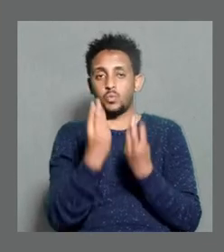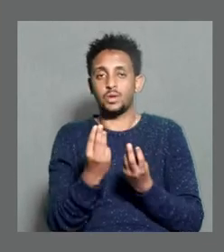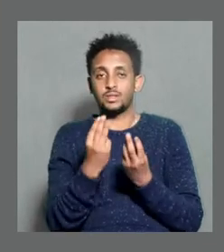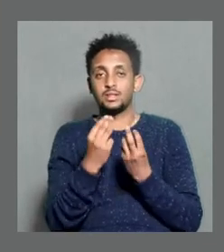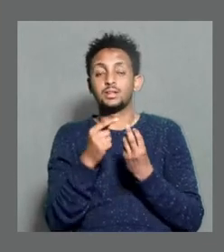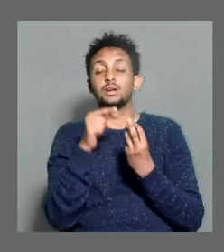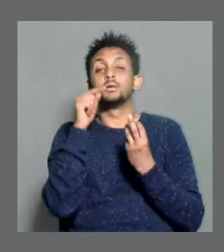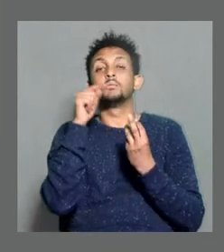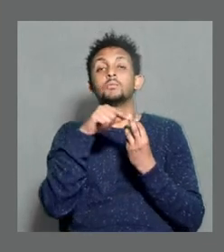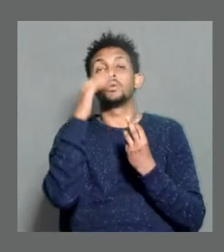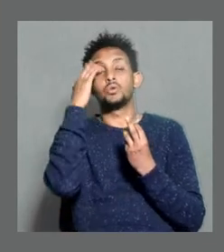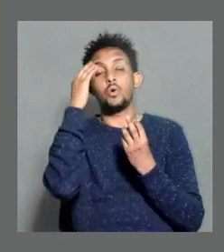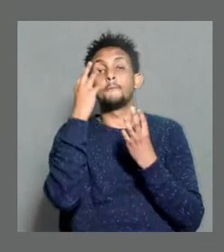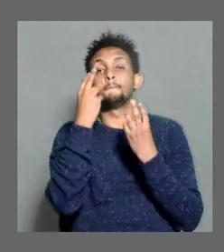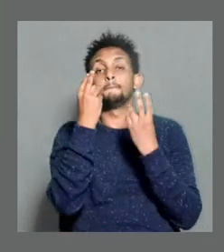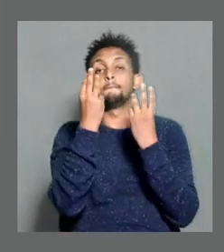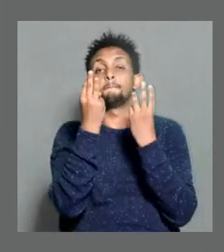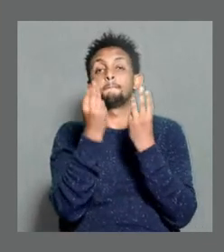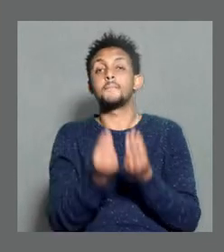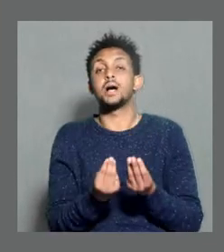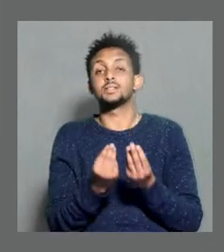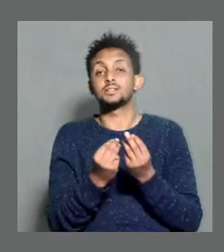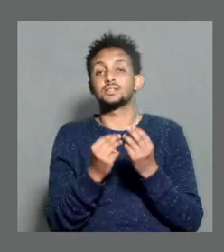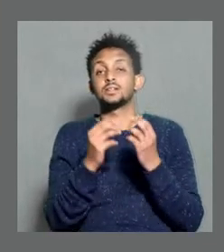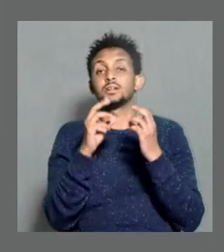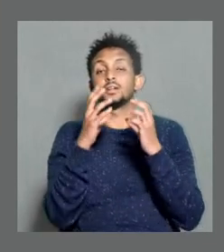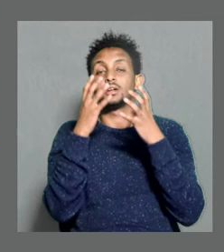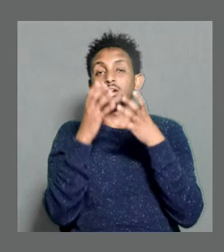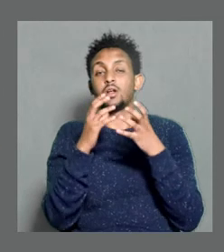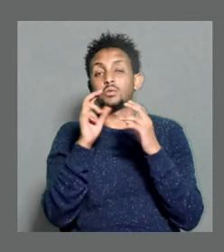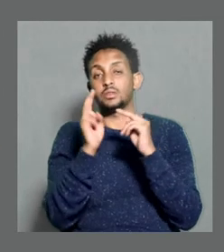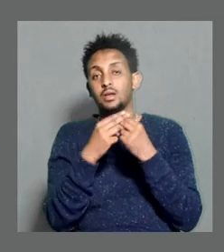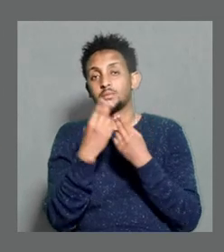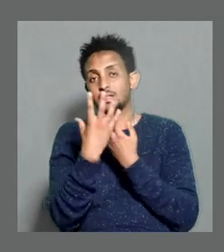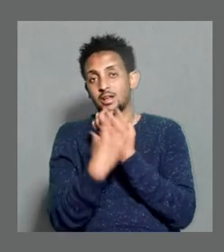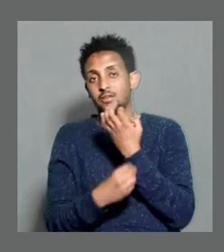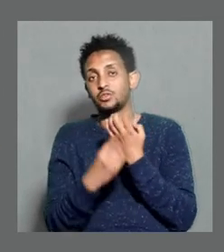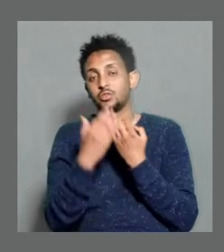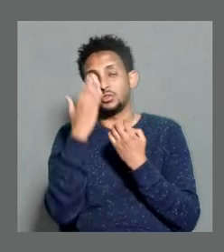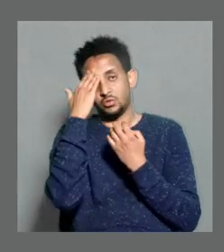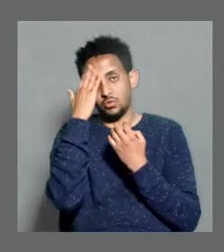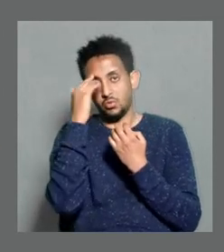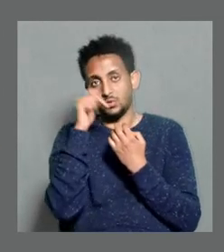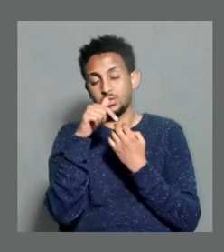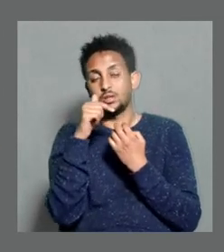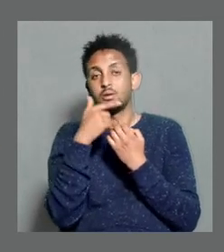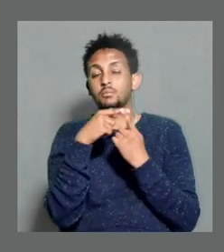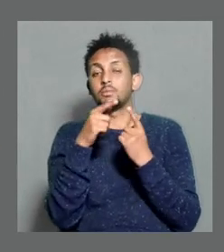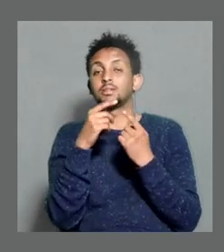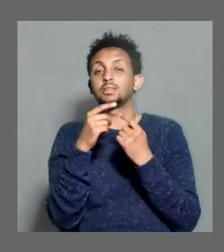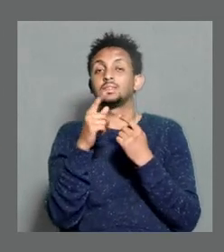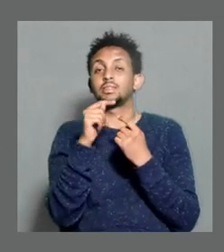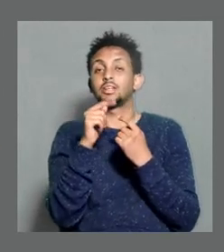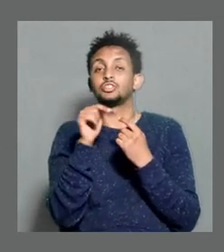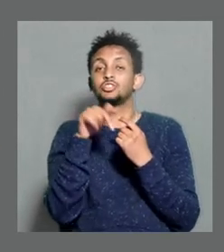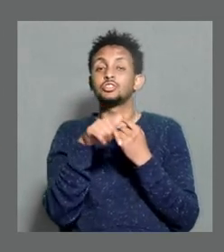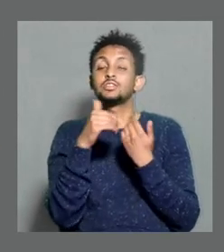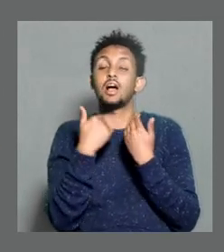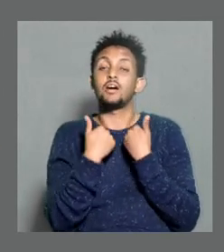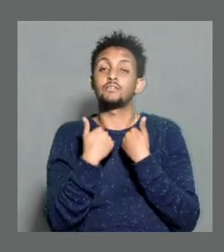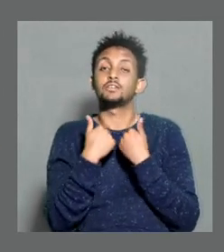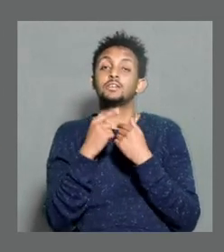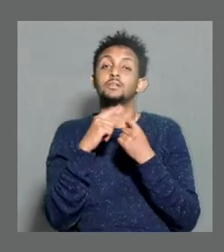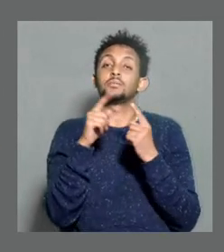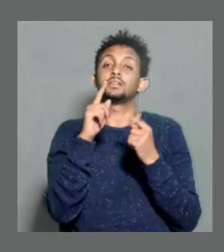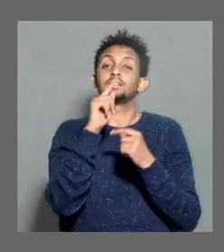have the weight. We know that mass of the crown times gravity is the weight of the object, and there will be a tension exerted here.